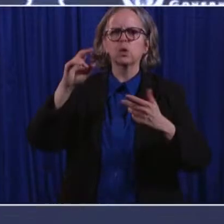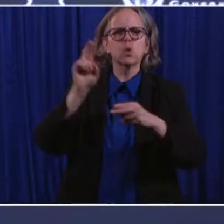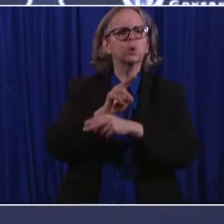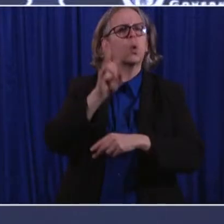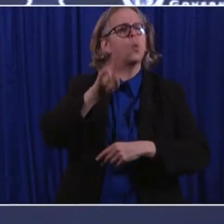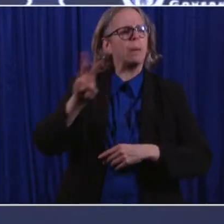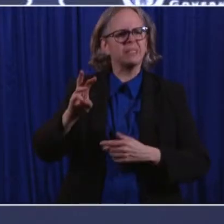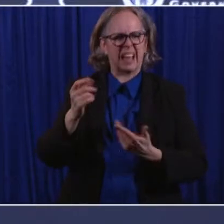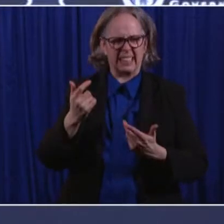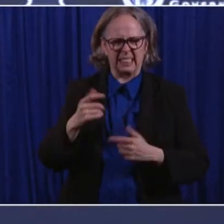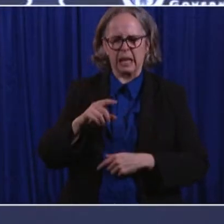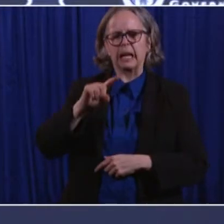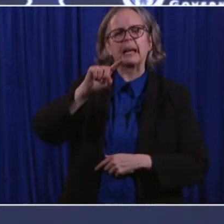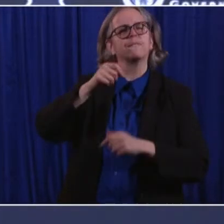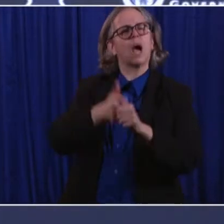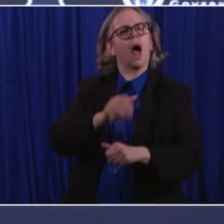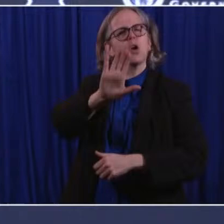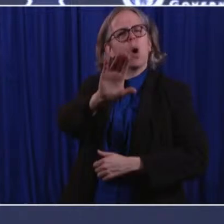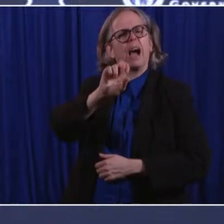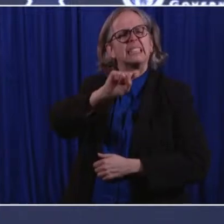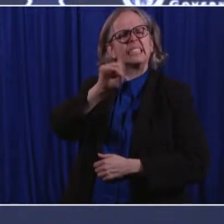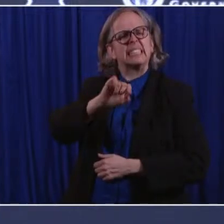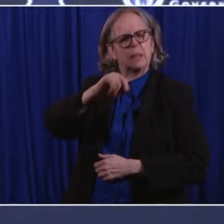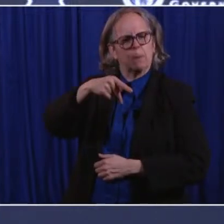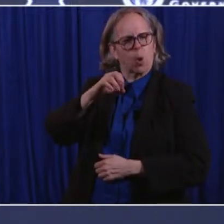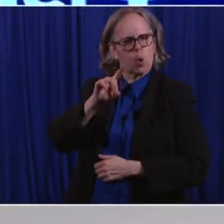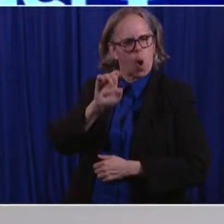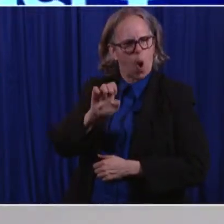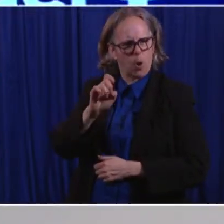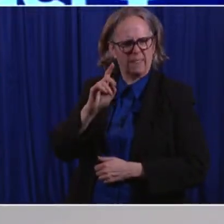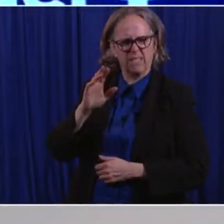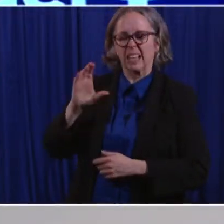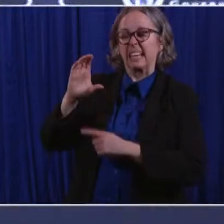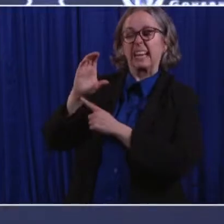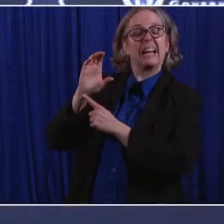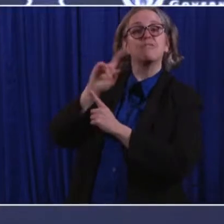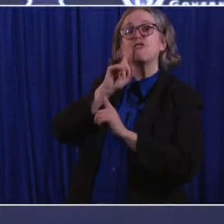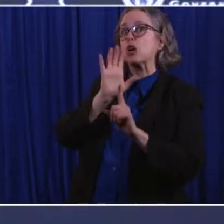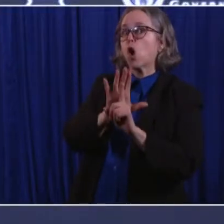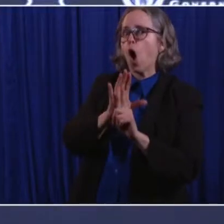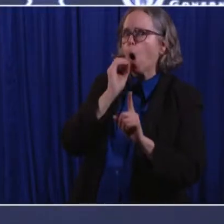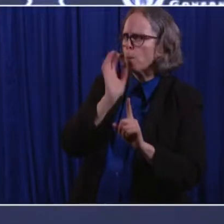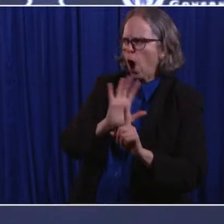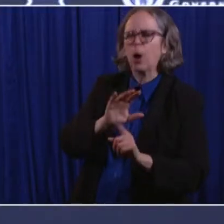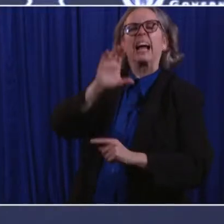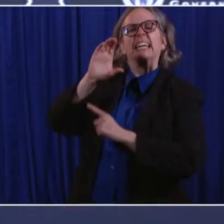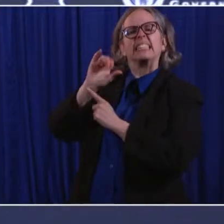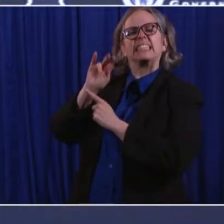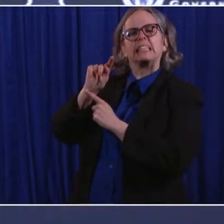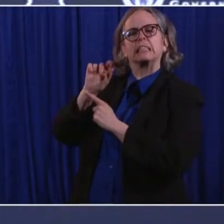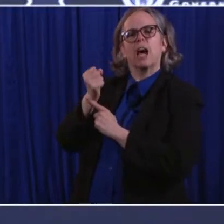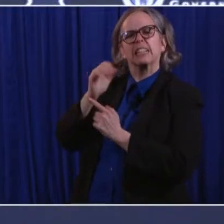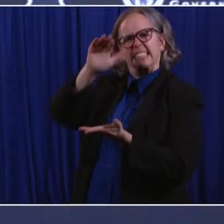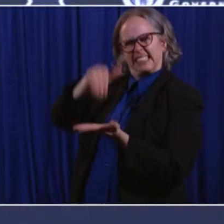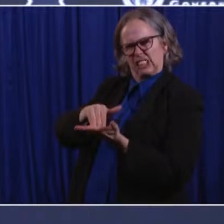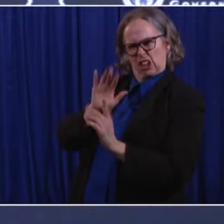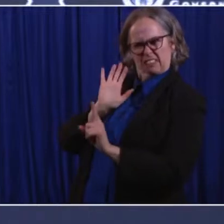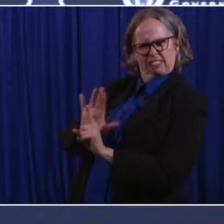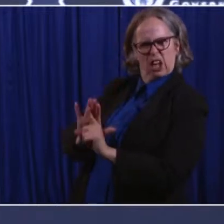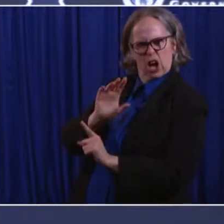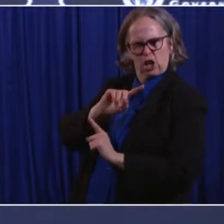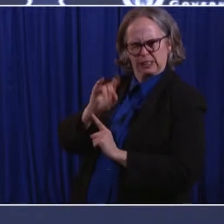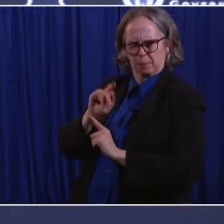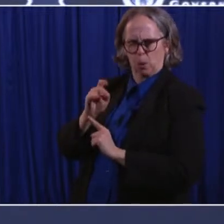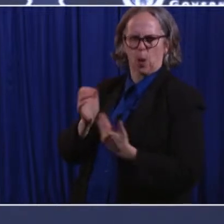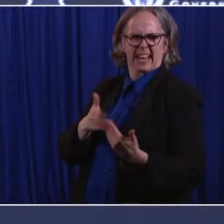there are plenty other places, Kroger's and others that are out there. So That's Erin, right. thank you. Thank you. Thank you very, very much. We really appreciate the great work that you all